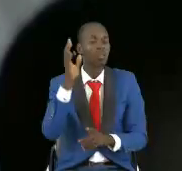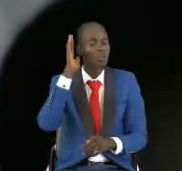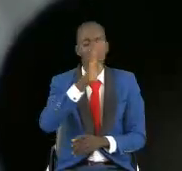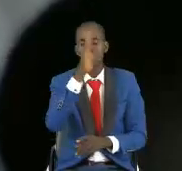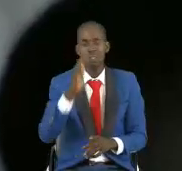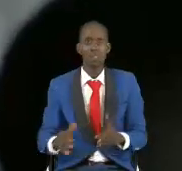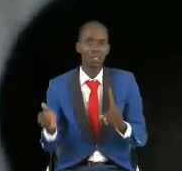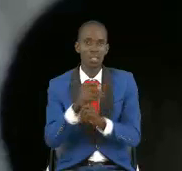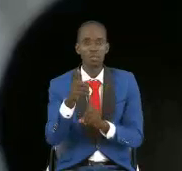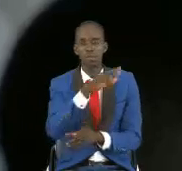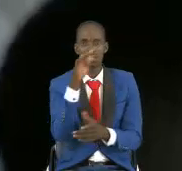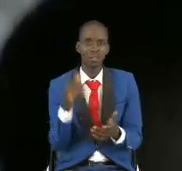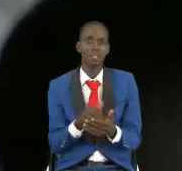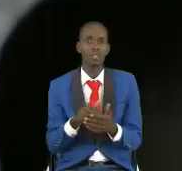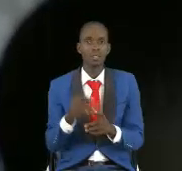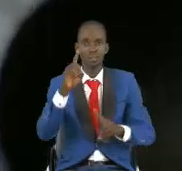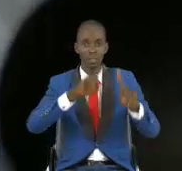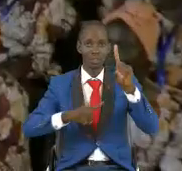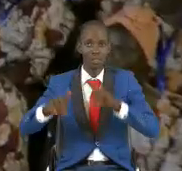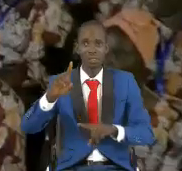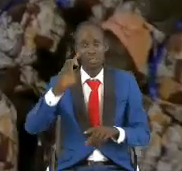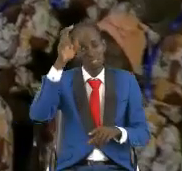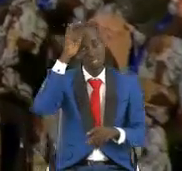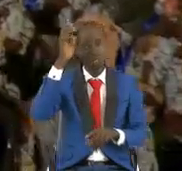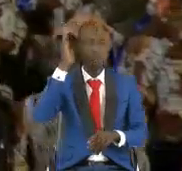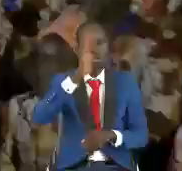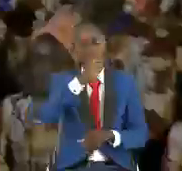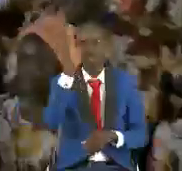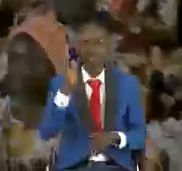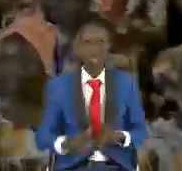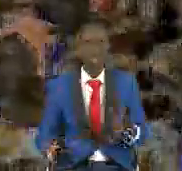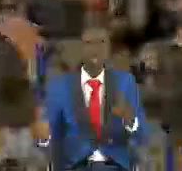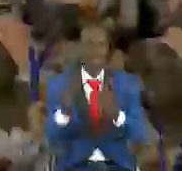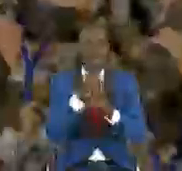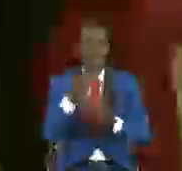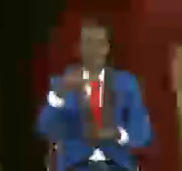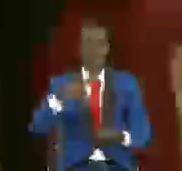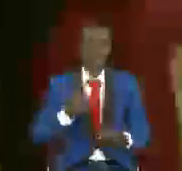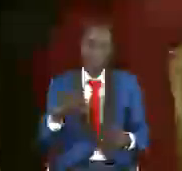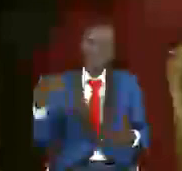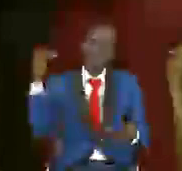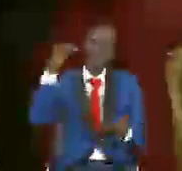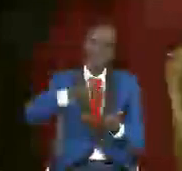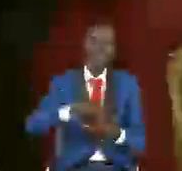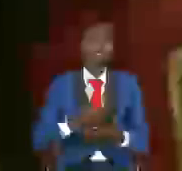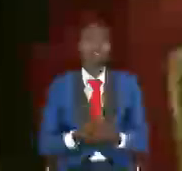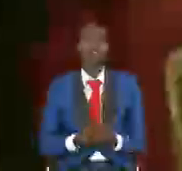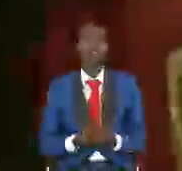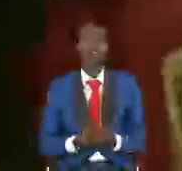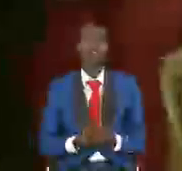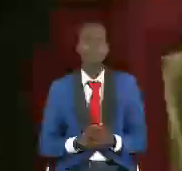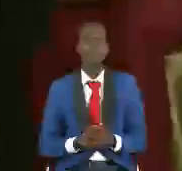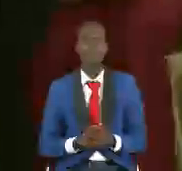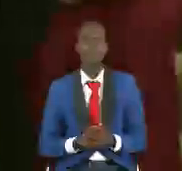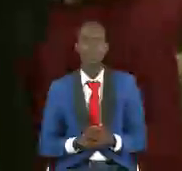again. He will never catch me again. Say it for yourself, it will never catch me again.